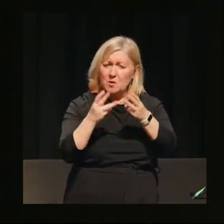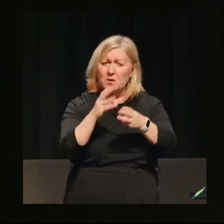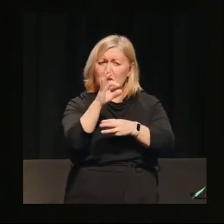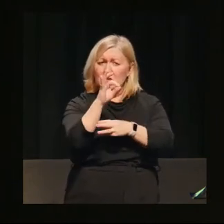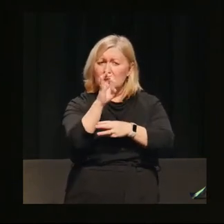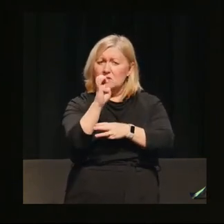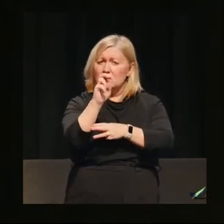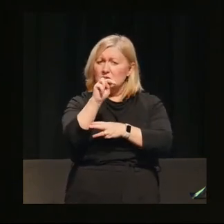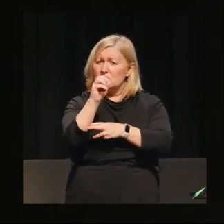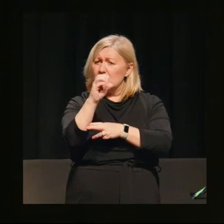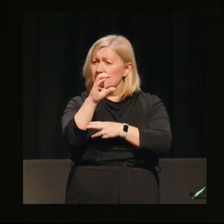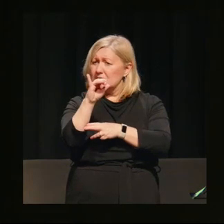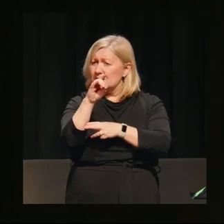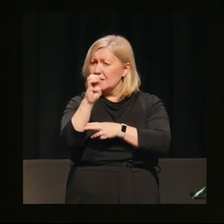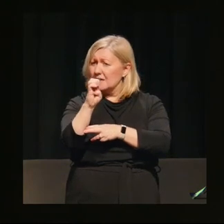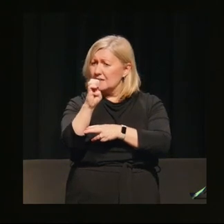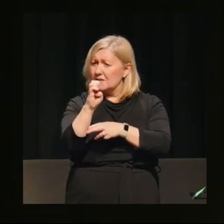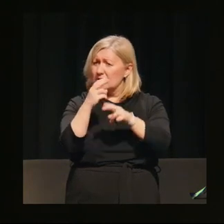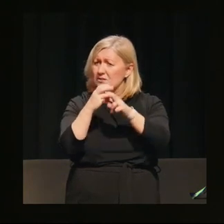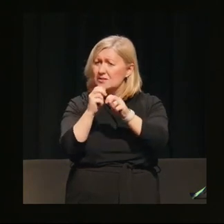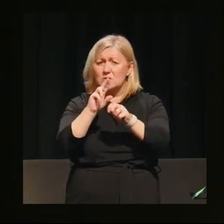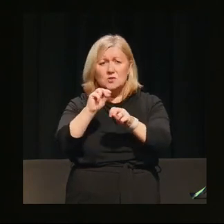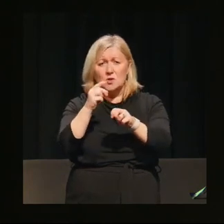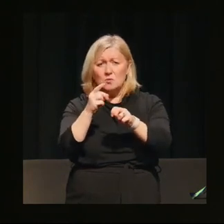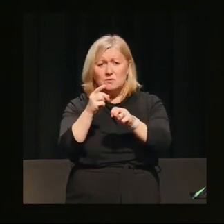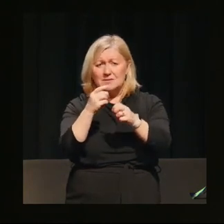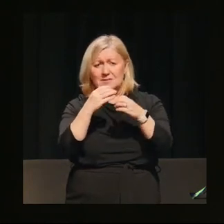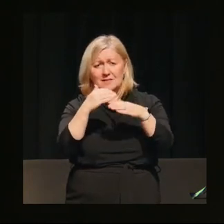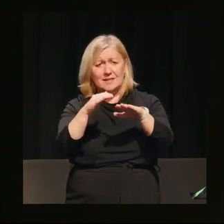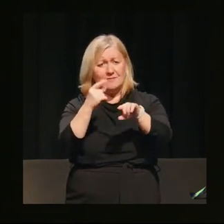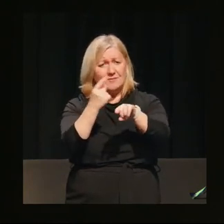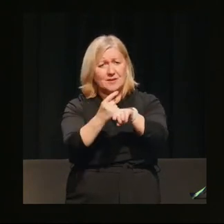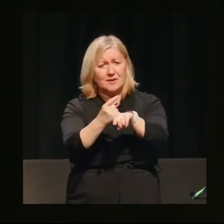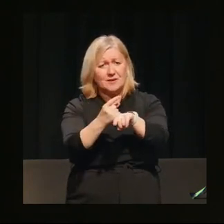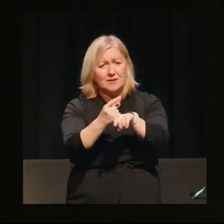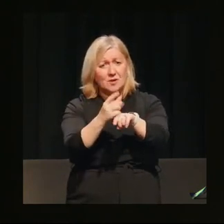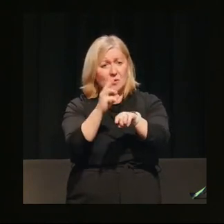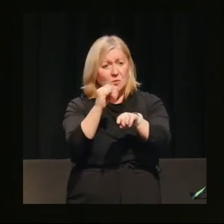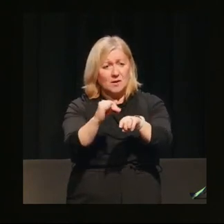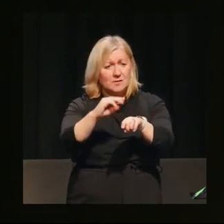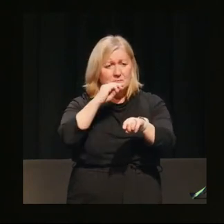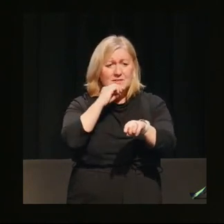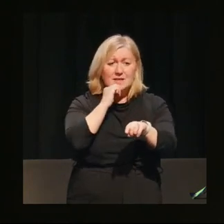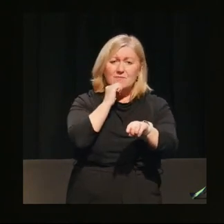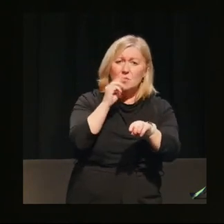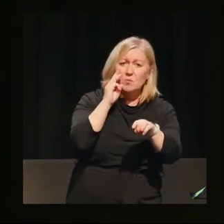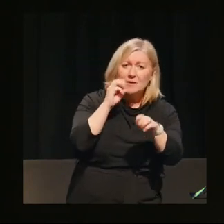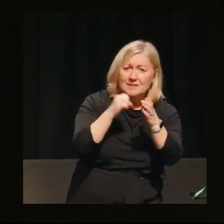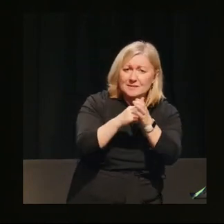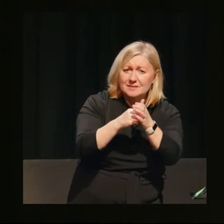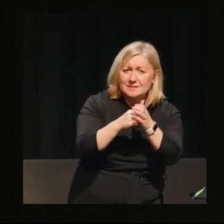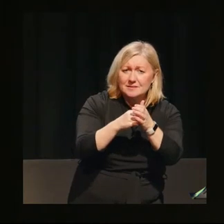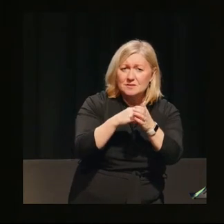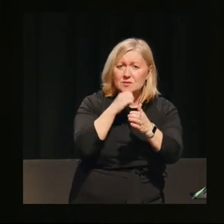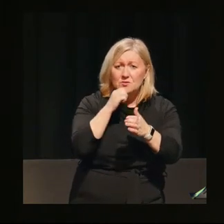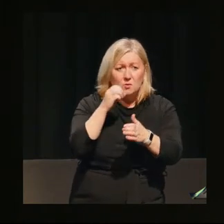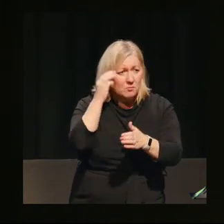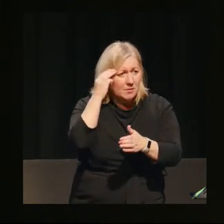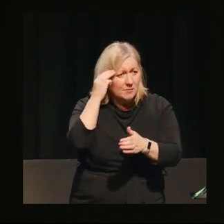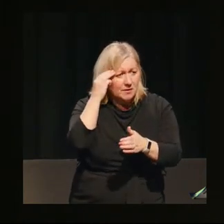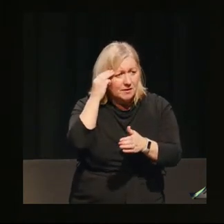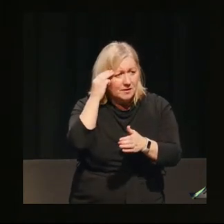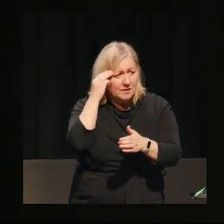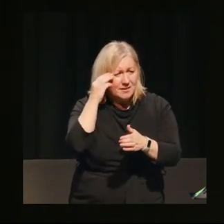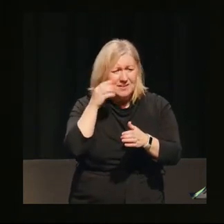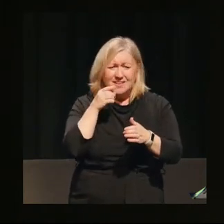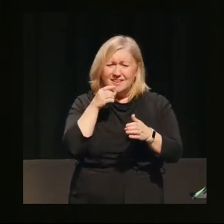left, so there would be no witnesses and no memory. The scale of that is hard to